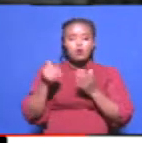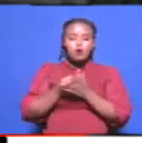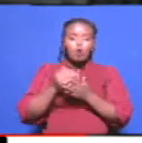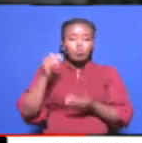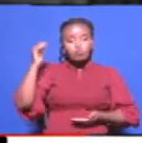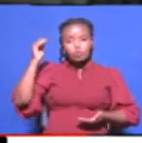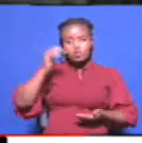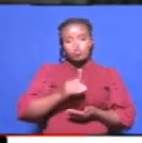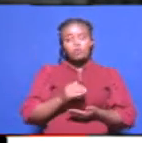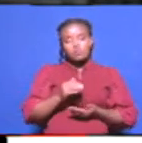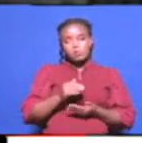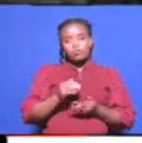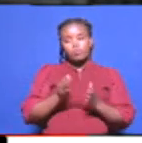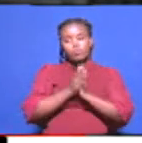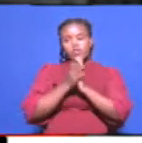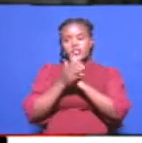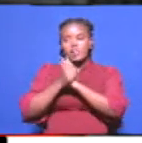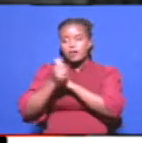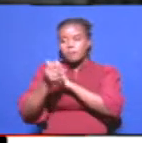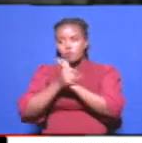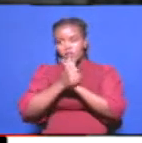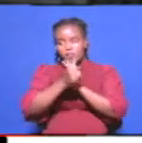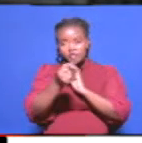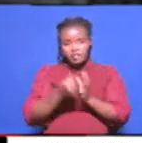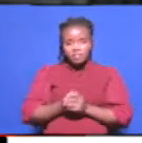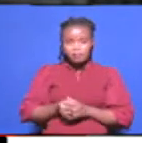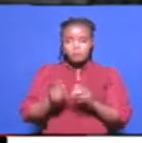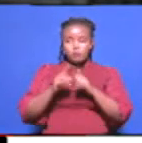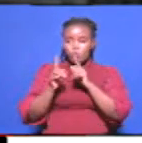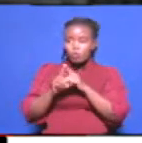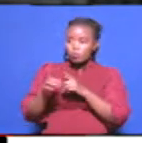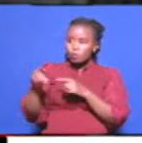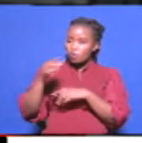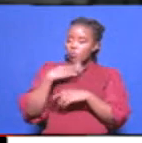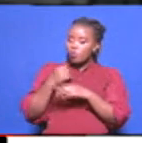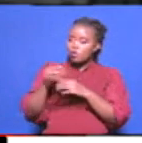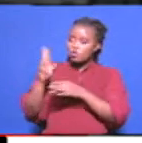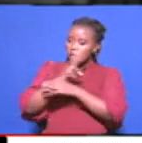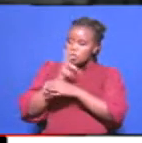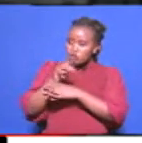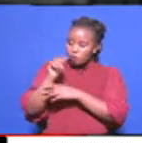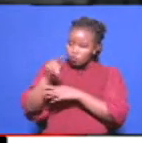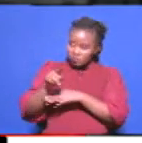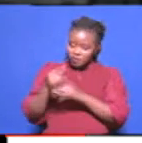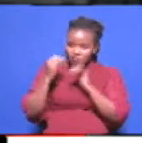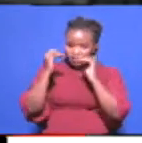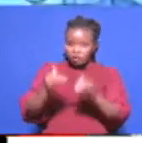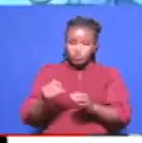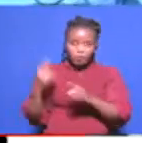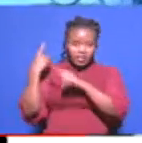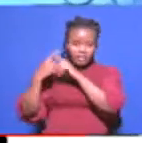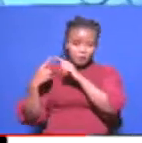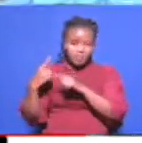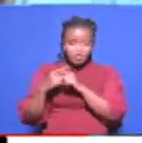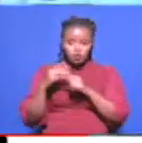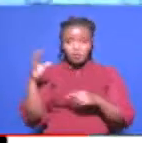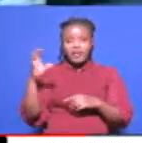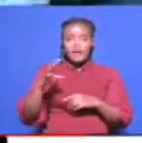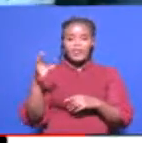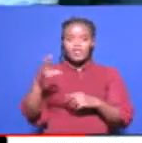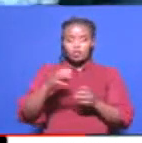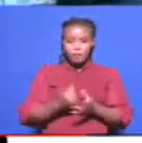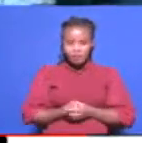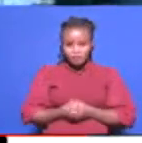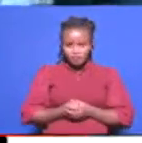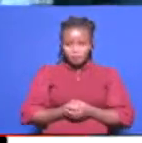business scheme. And secondly, we want, you know, to give the, you know, the experience to the, you know, the end customer. Meanwhile, the Kenya